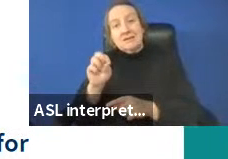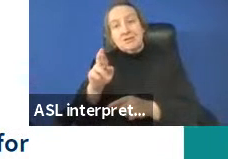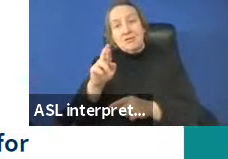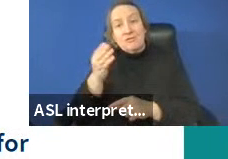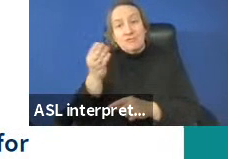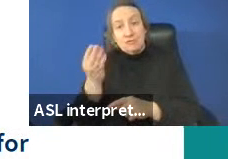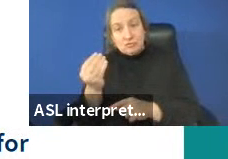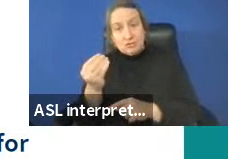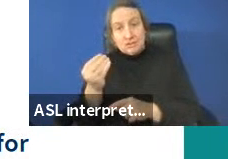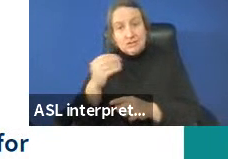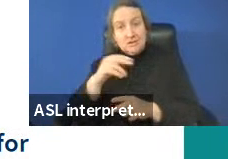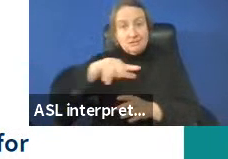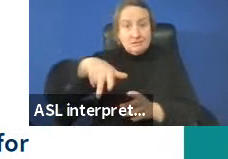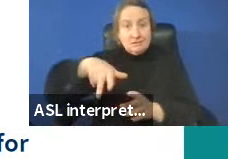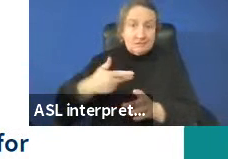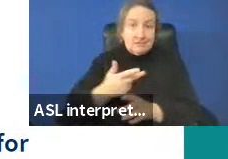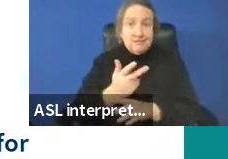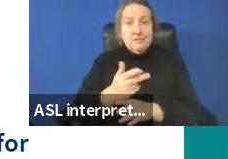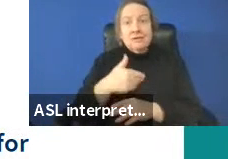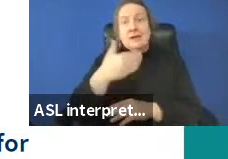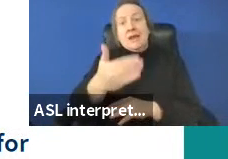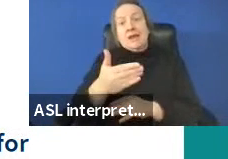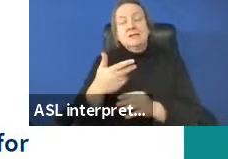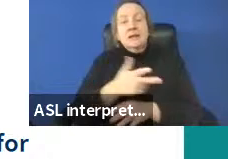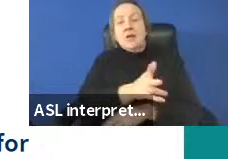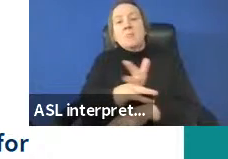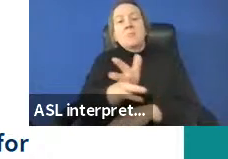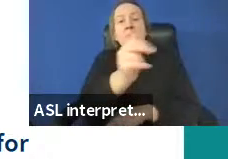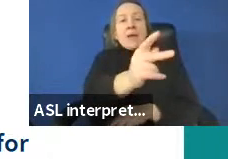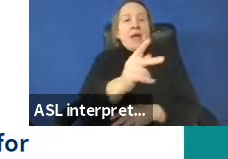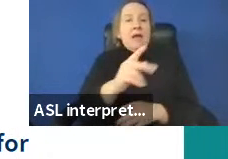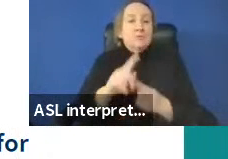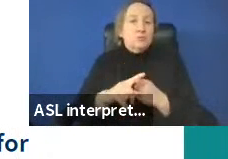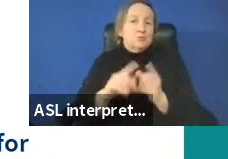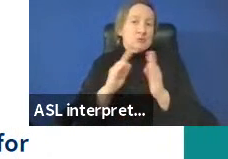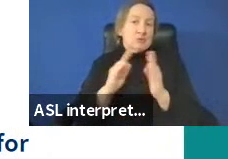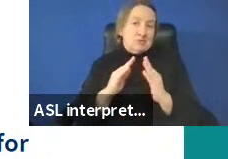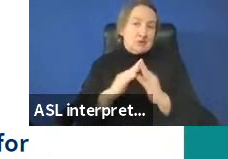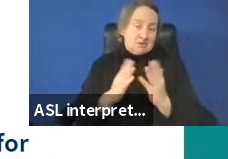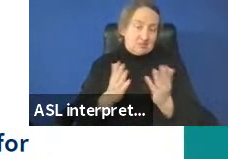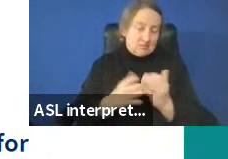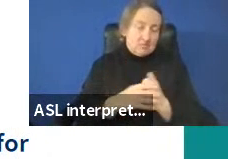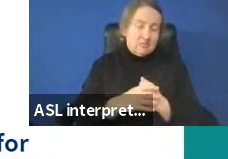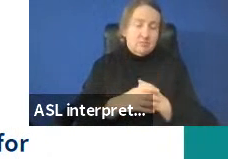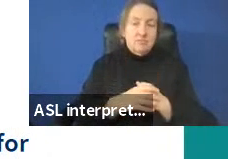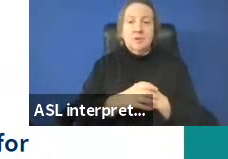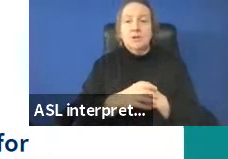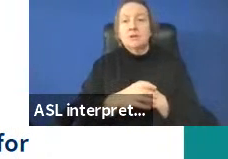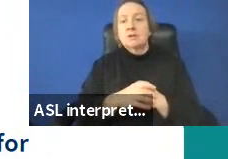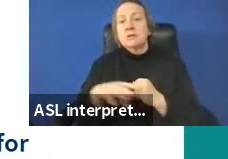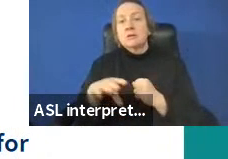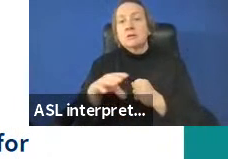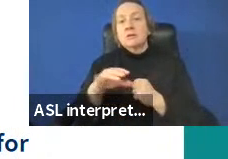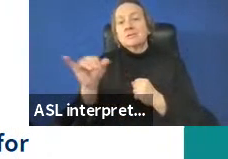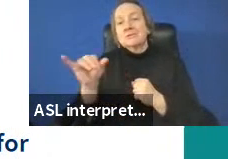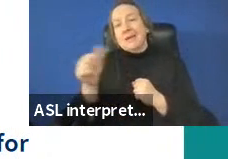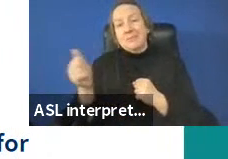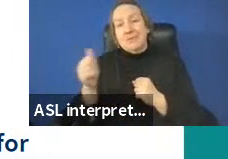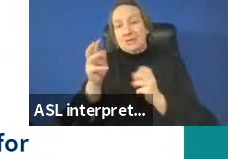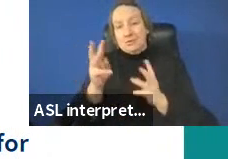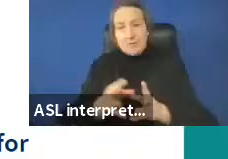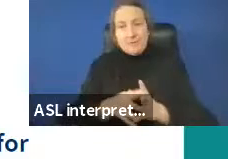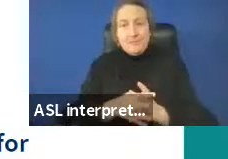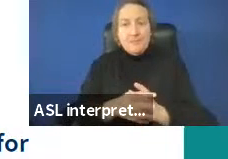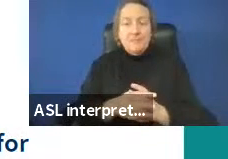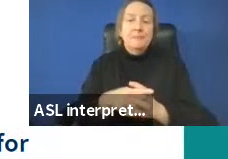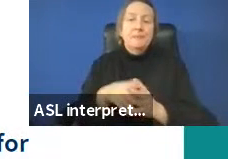14, turn around at the next interchange and come back into downtown, and vice versa, go in the other direction.